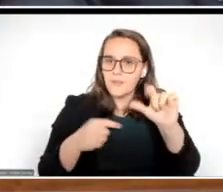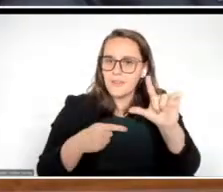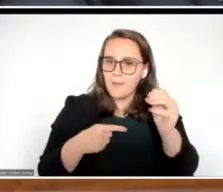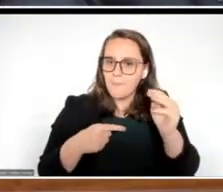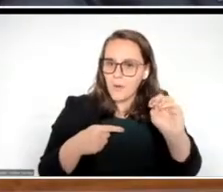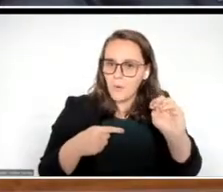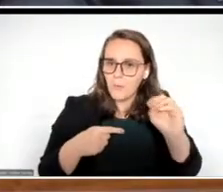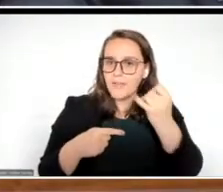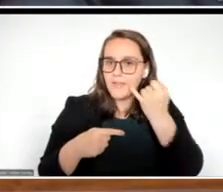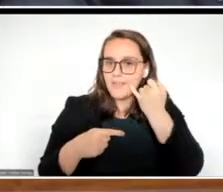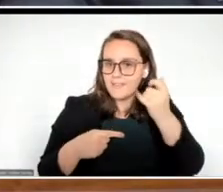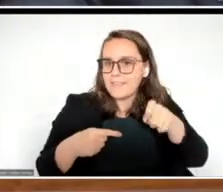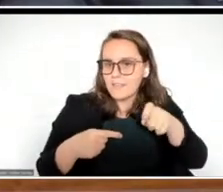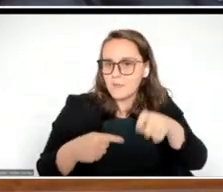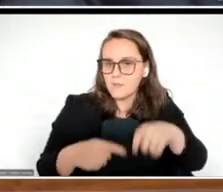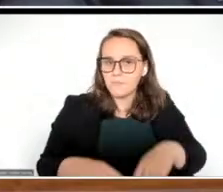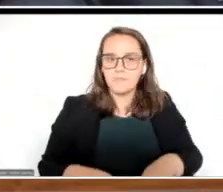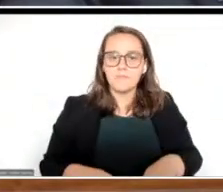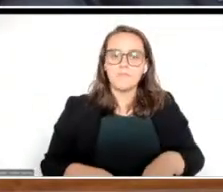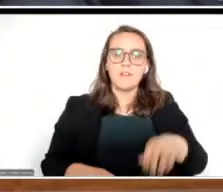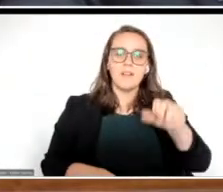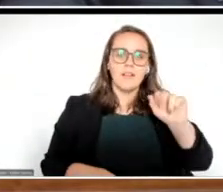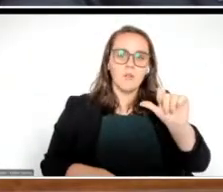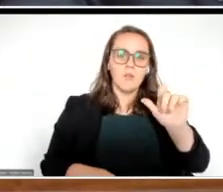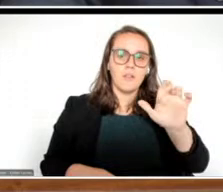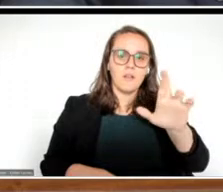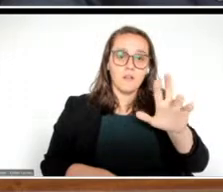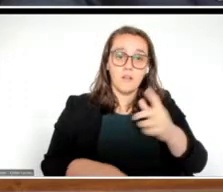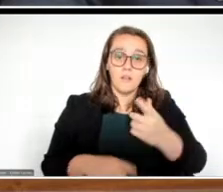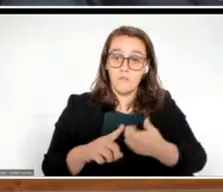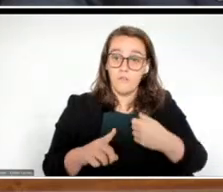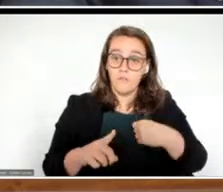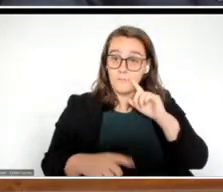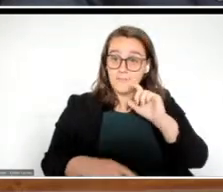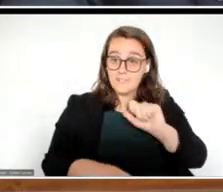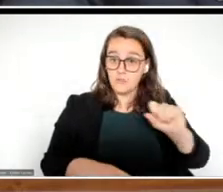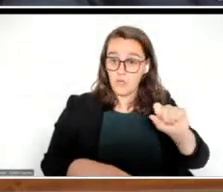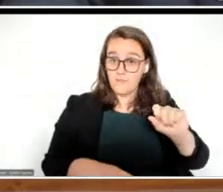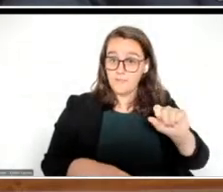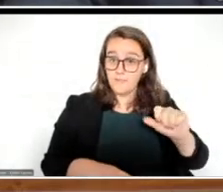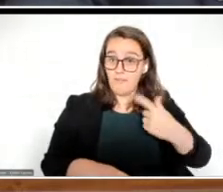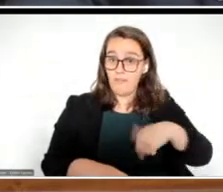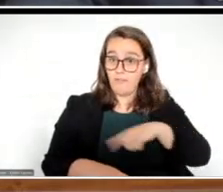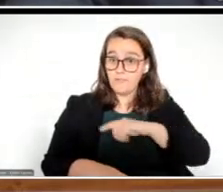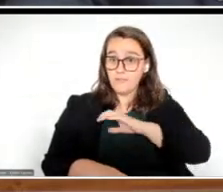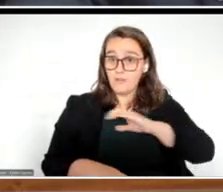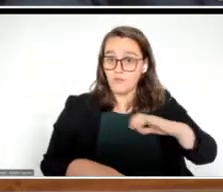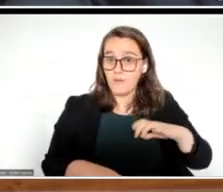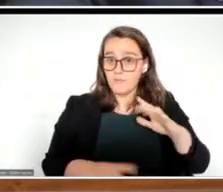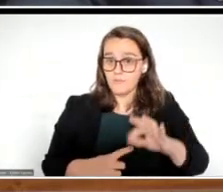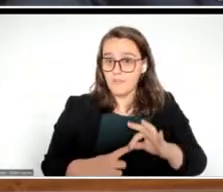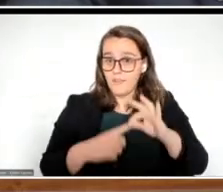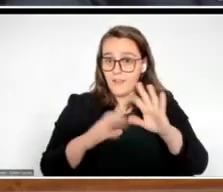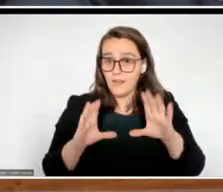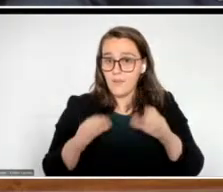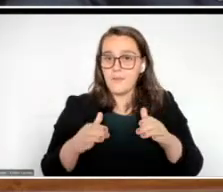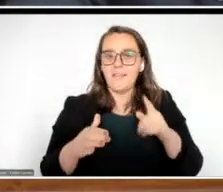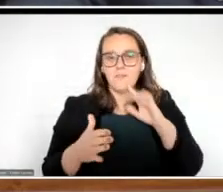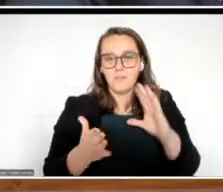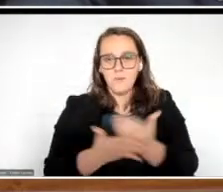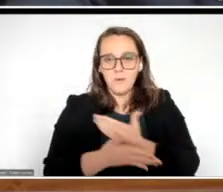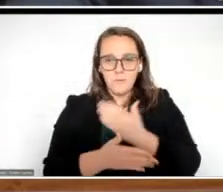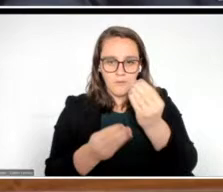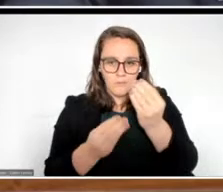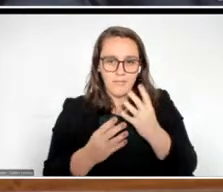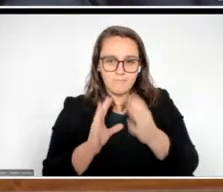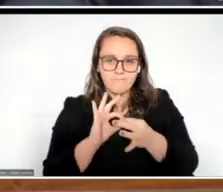From the Secret Service, the Select Committee has also obtained important new evidence on this issue. It shows how frantic